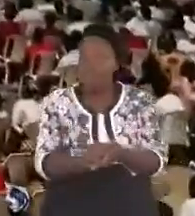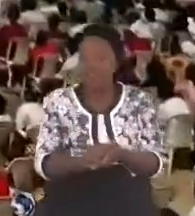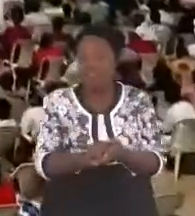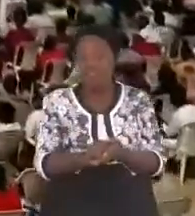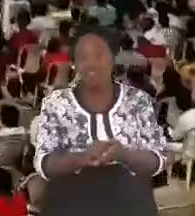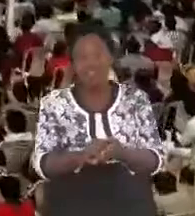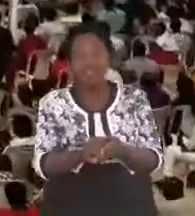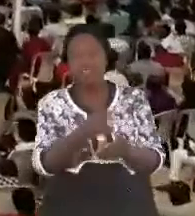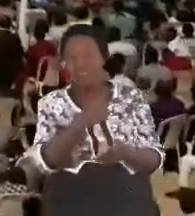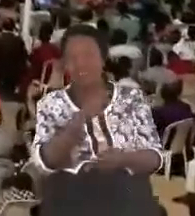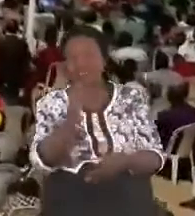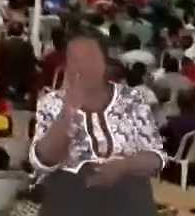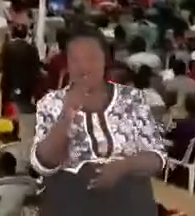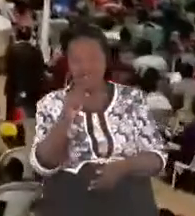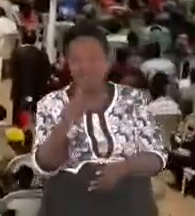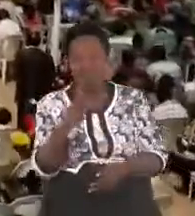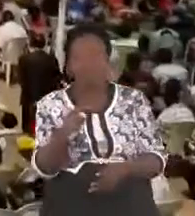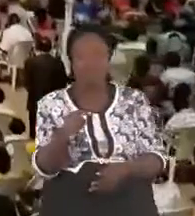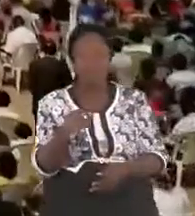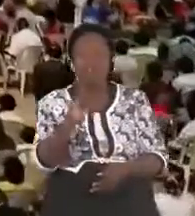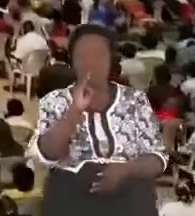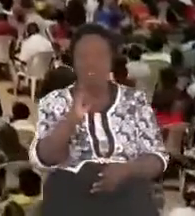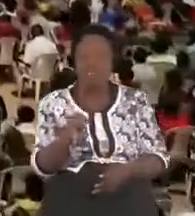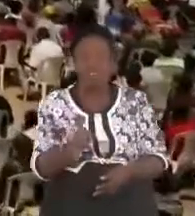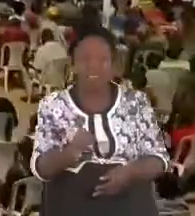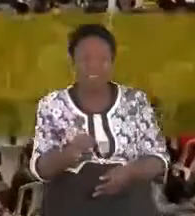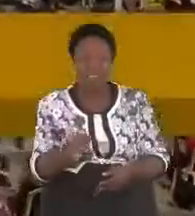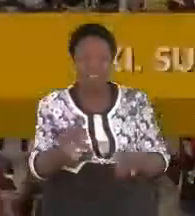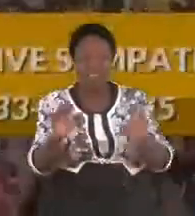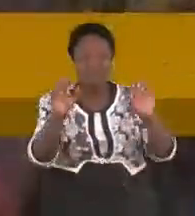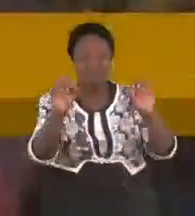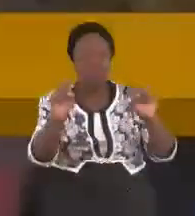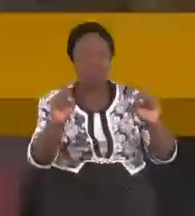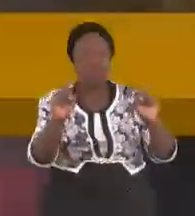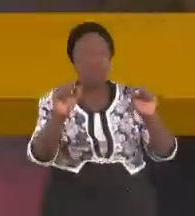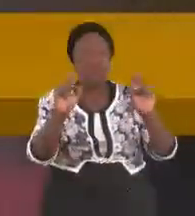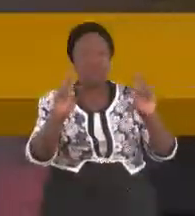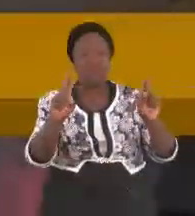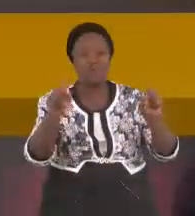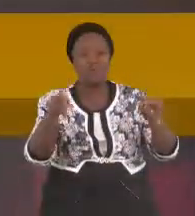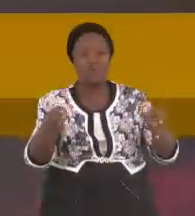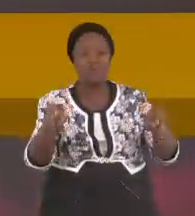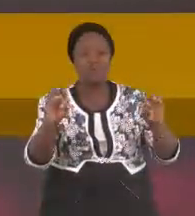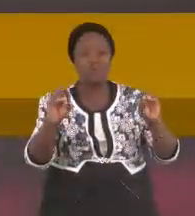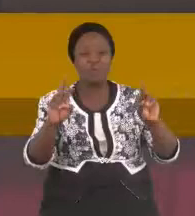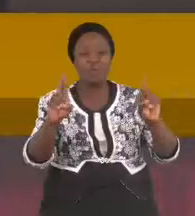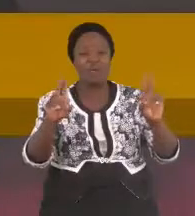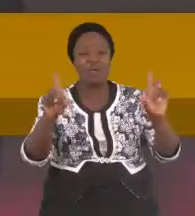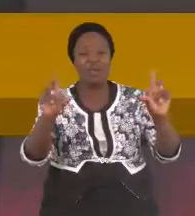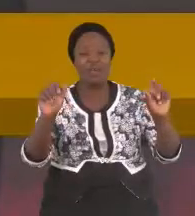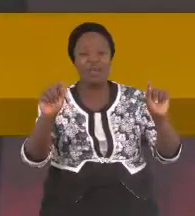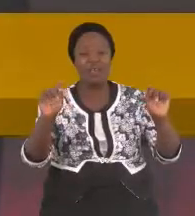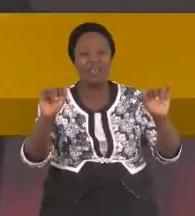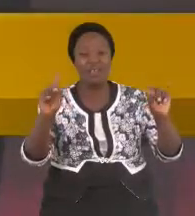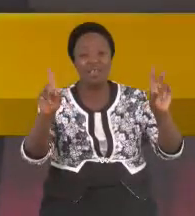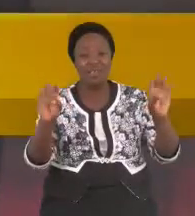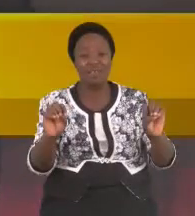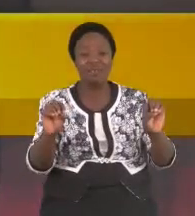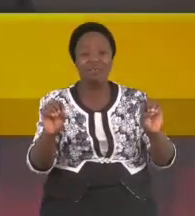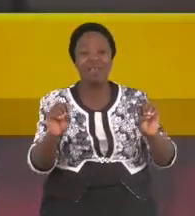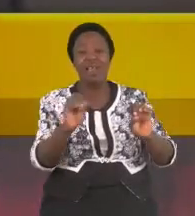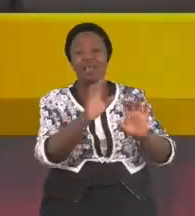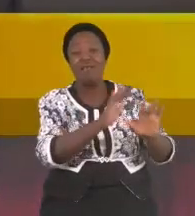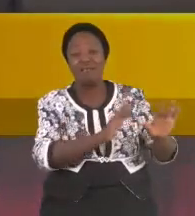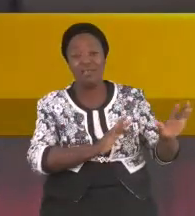is superlative sympathy. Sympathy that went beyond just saying,